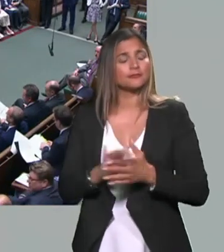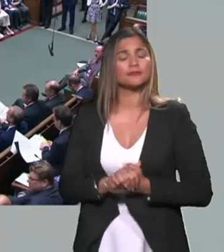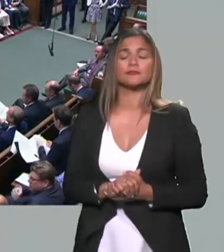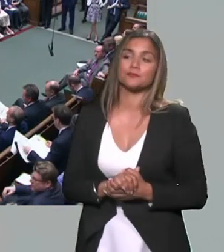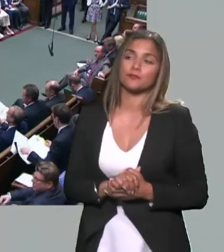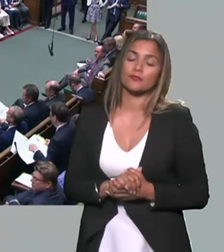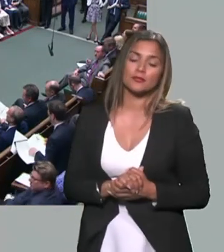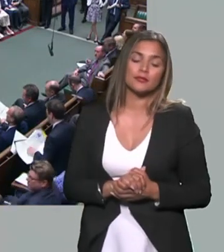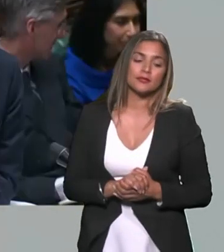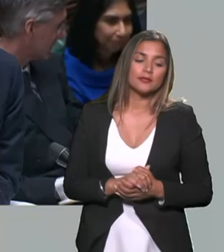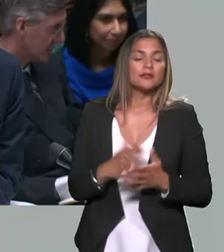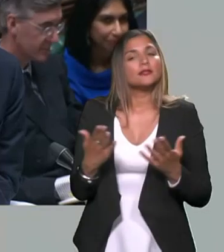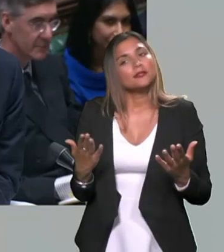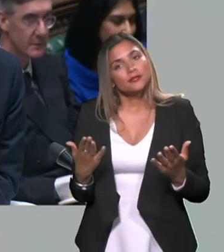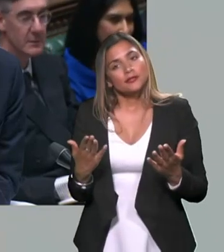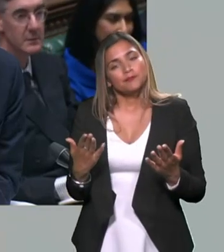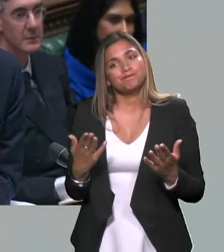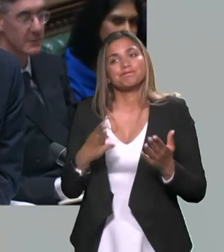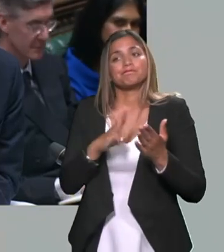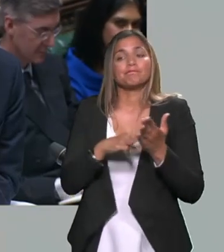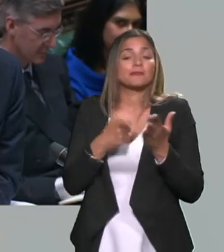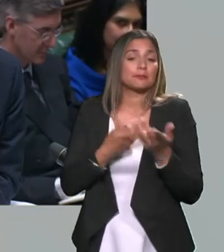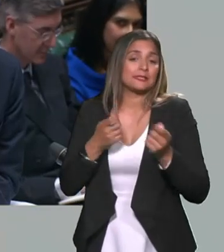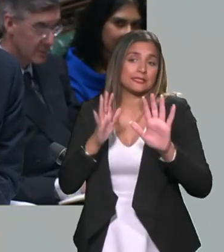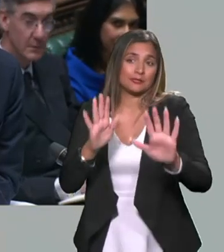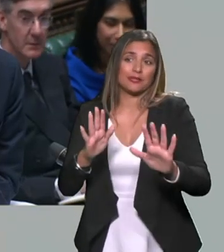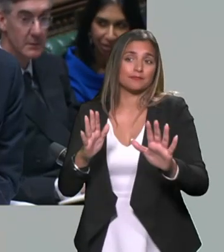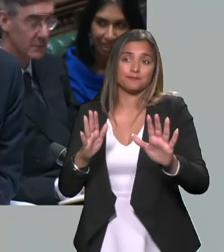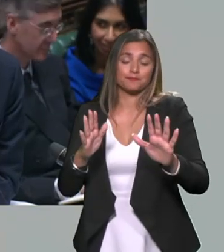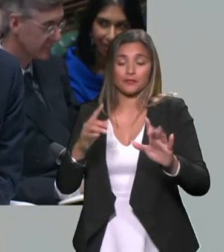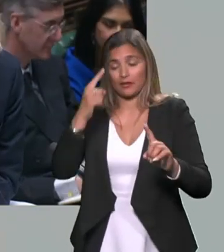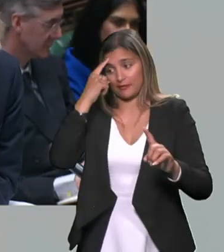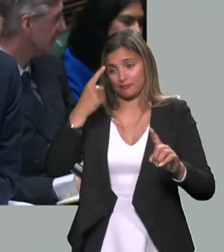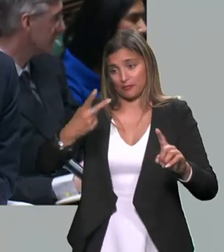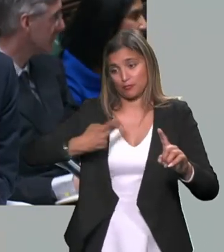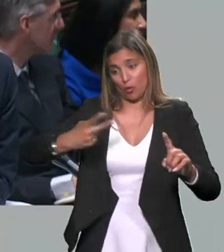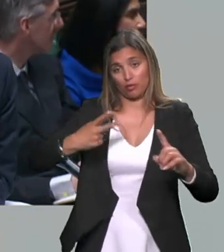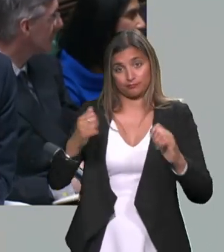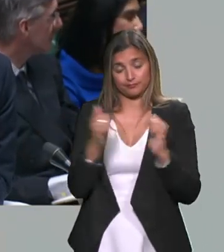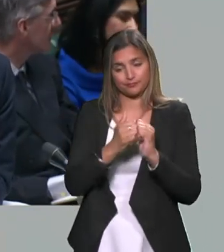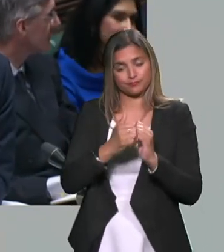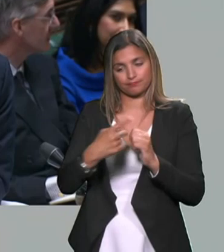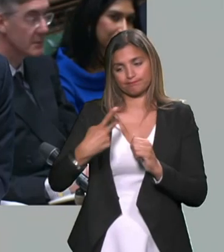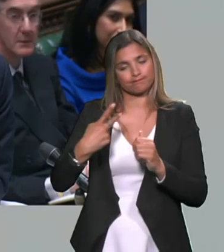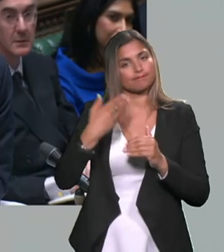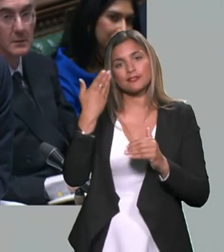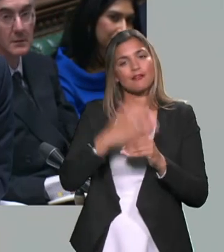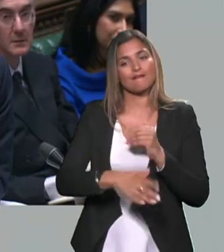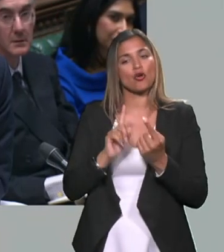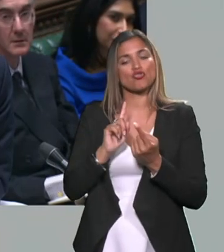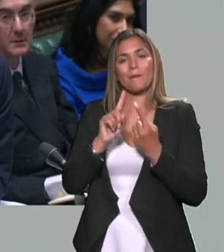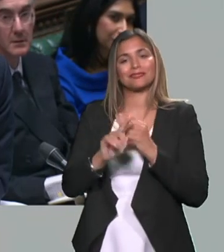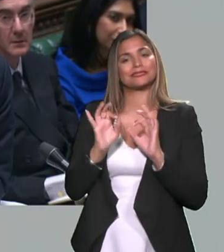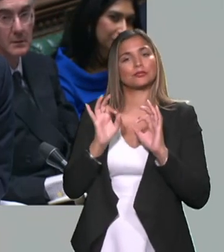it's a long-standing practice, I think, accepted on both sides of this House, that we do not comment on special